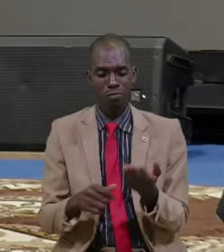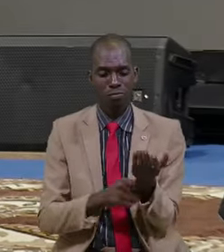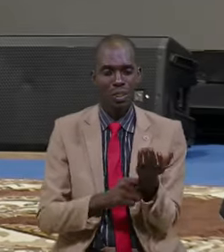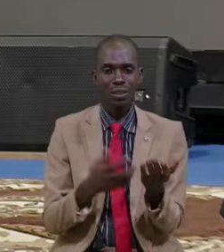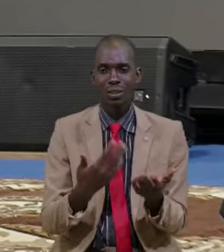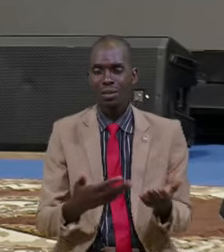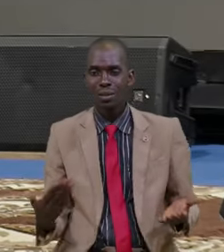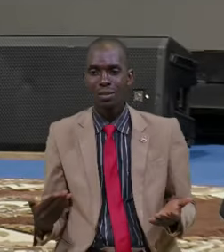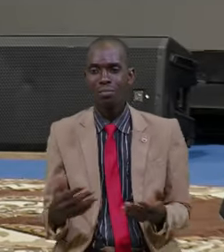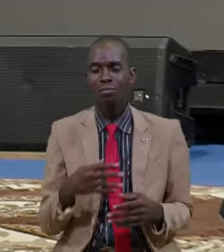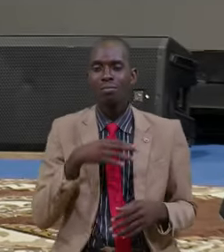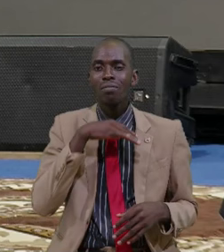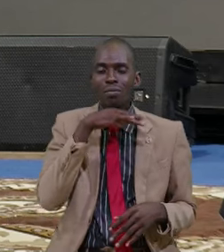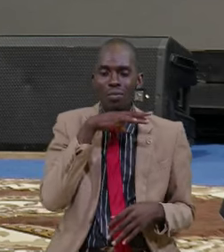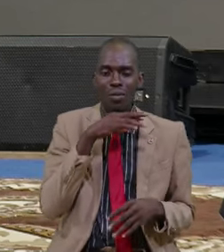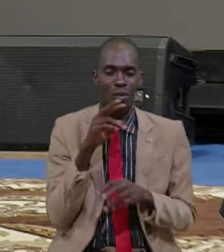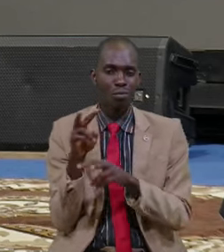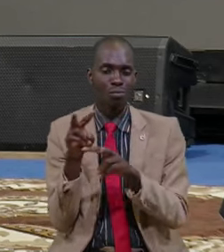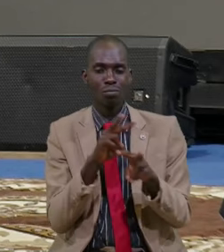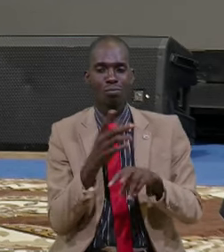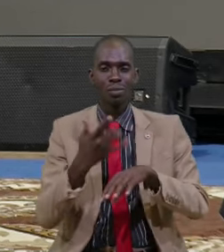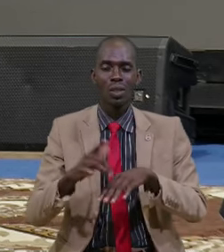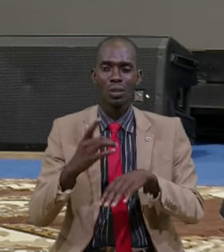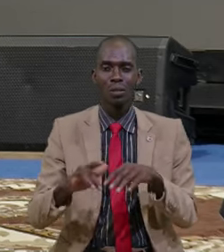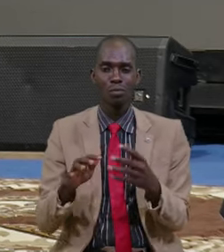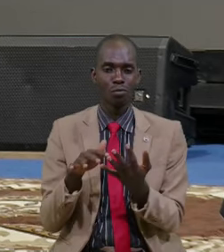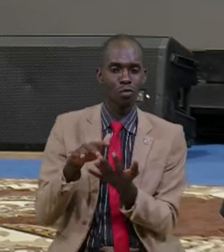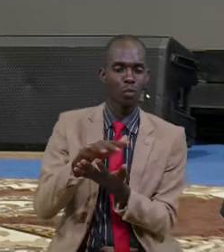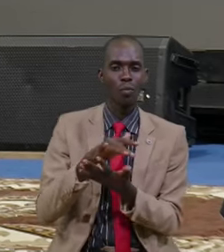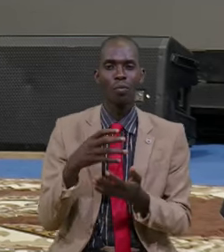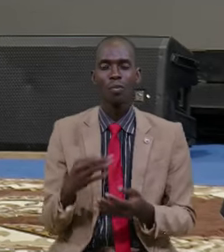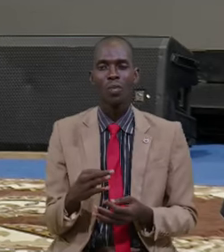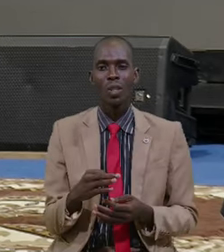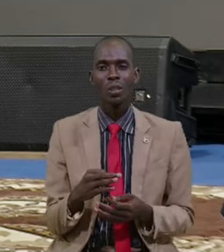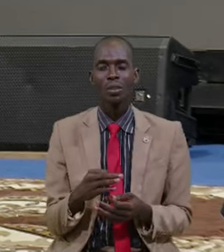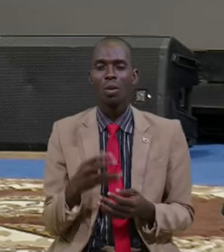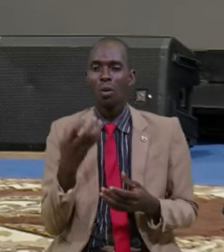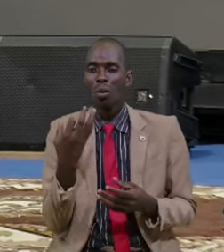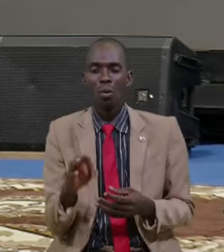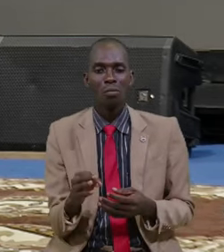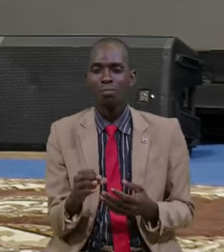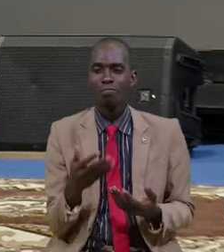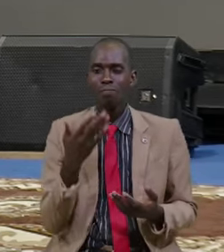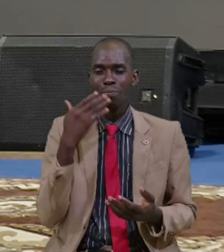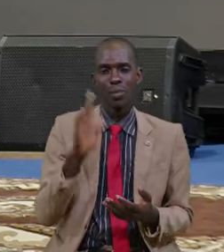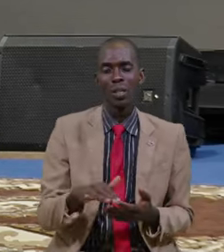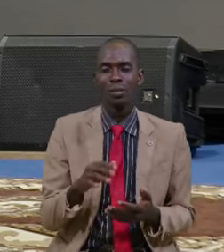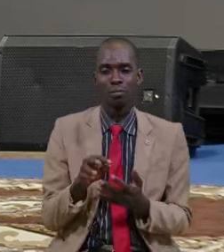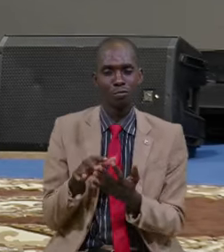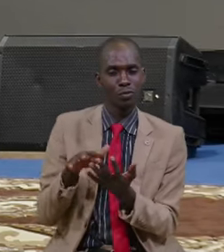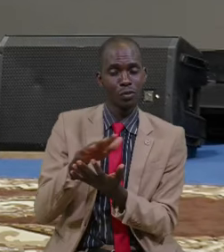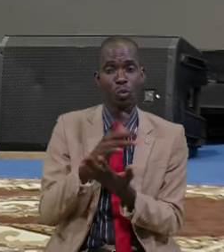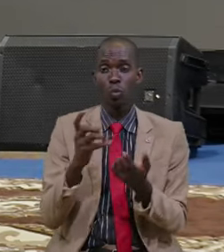pornography, the bondage and the corruption of pornography. You want to be free, the